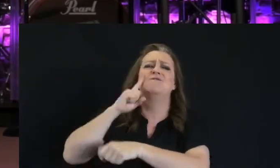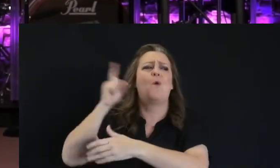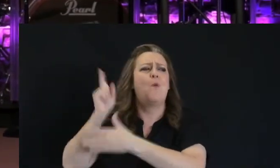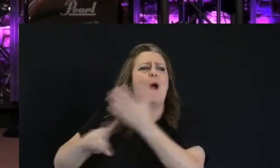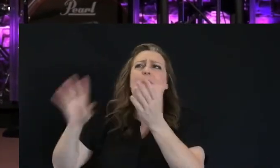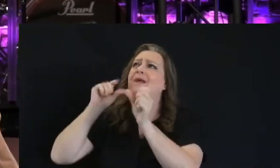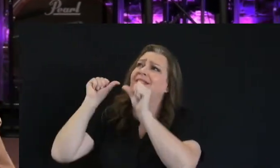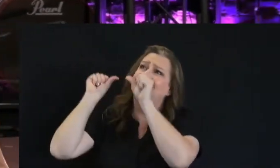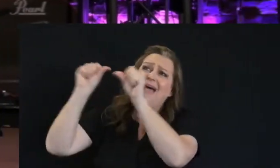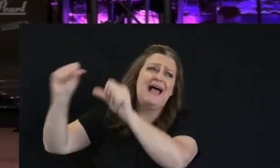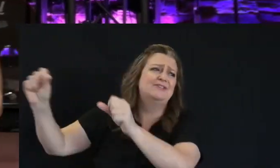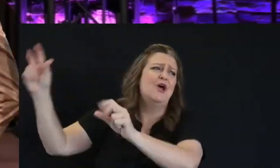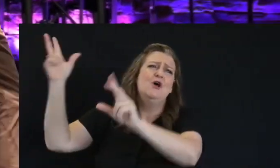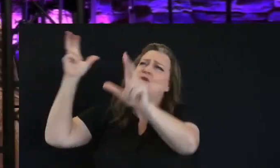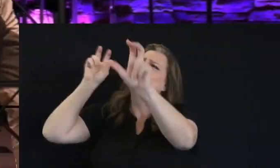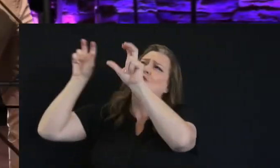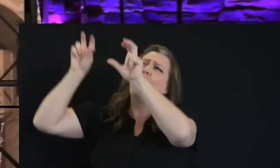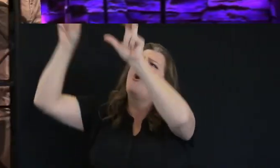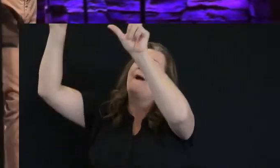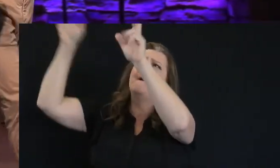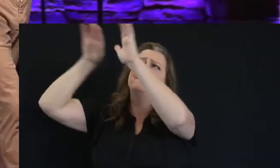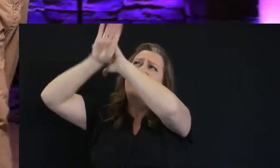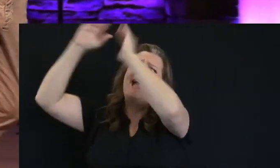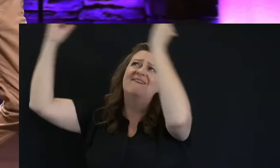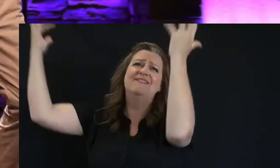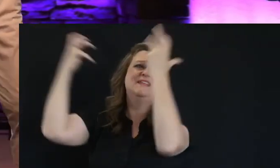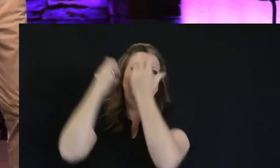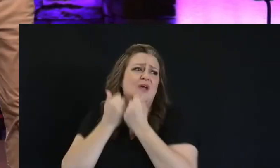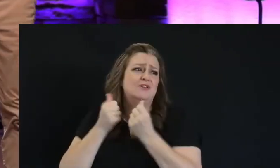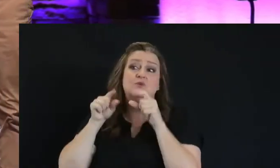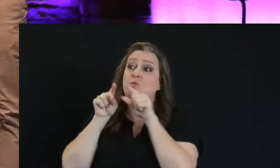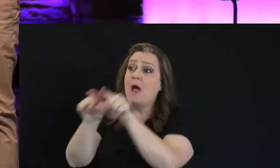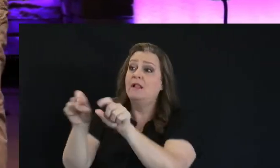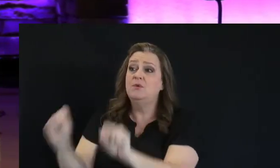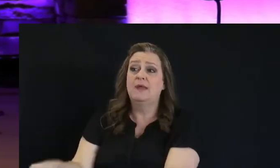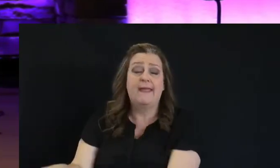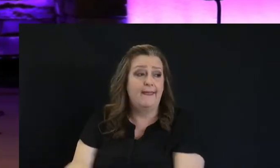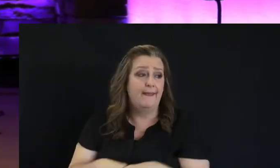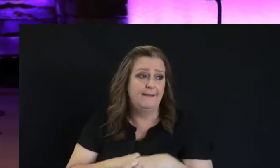heaven. Serve your God and be generous towards him while you can.